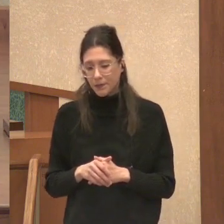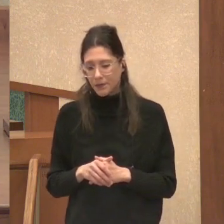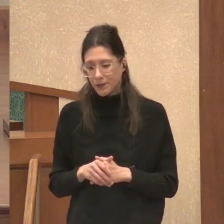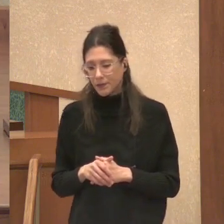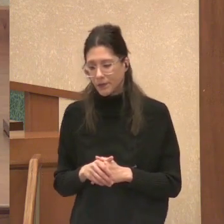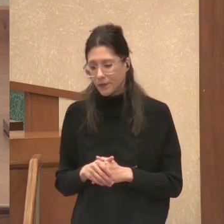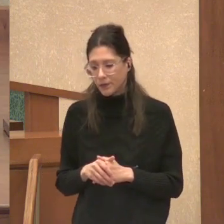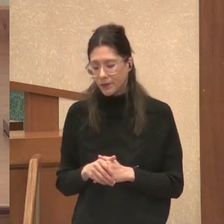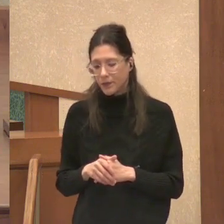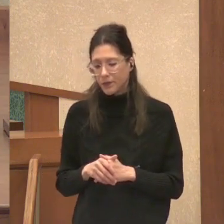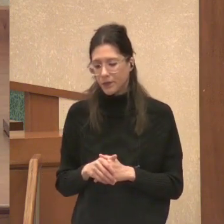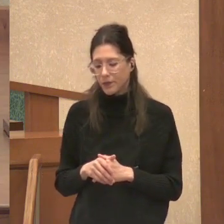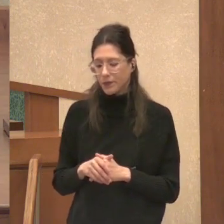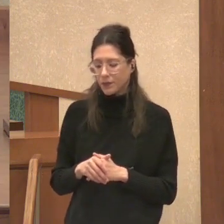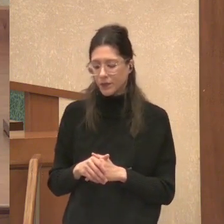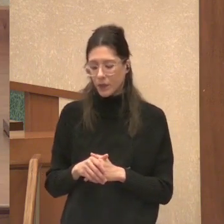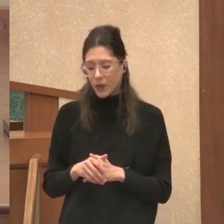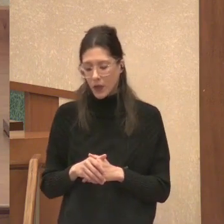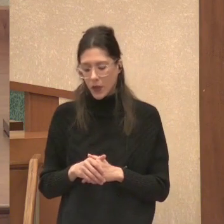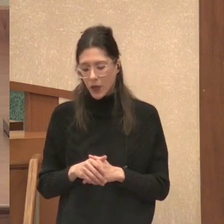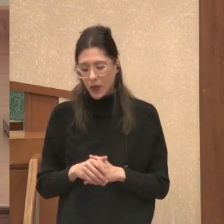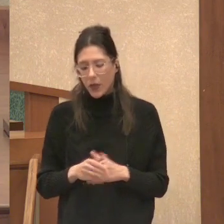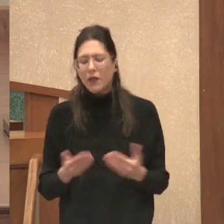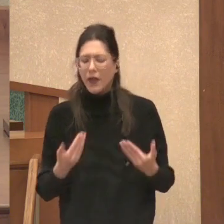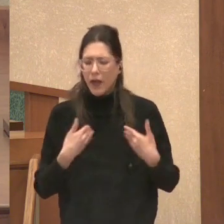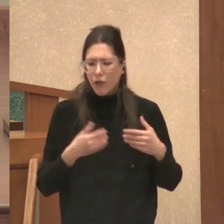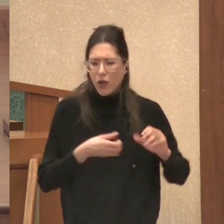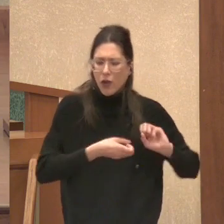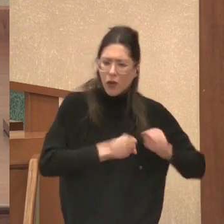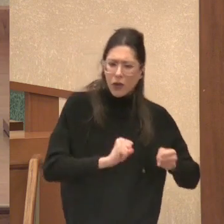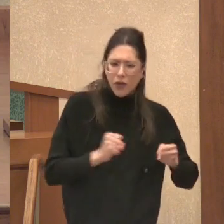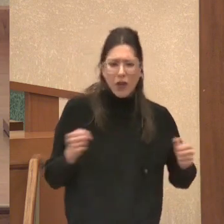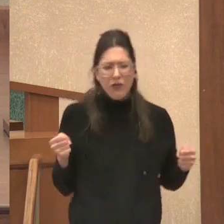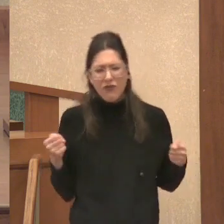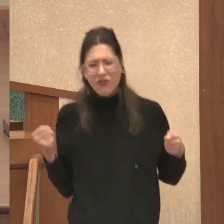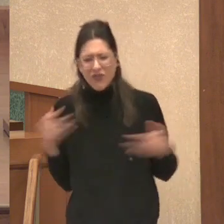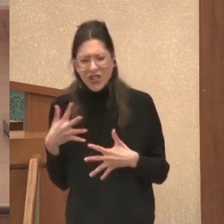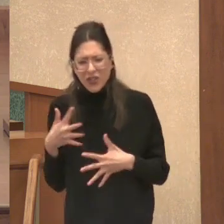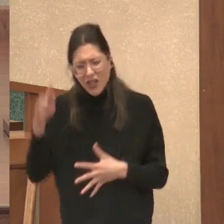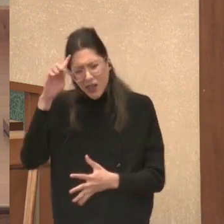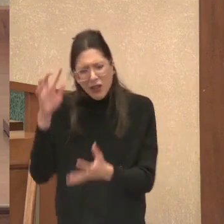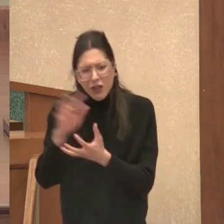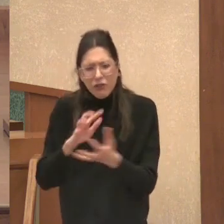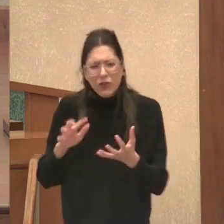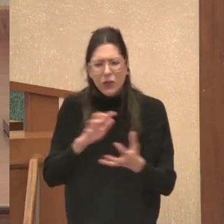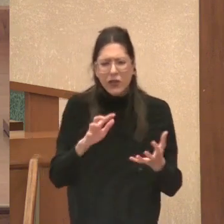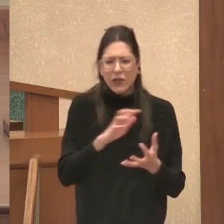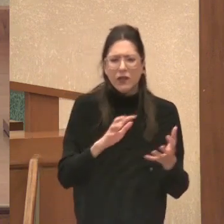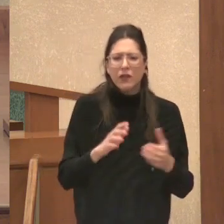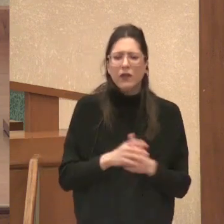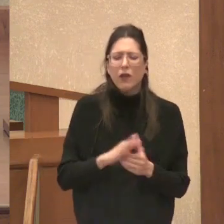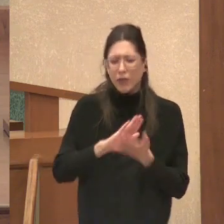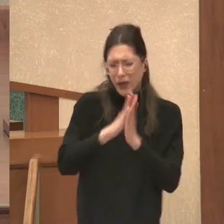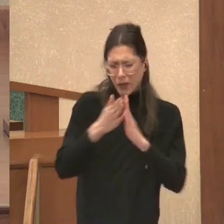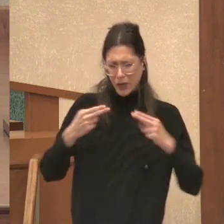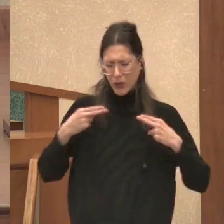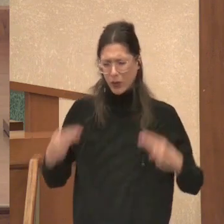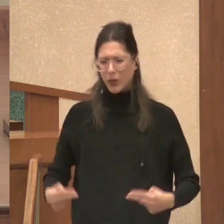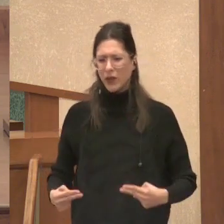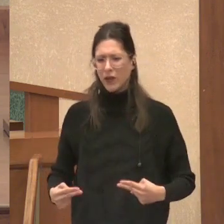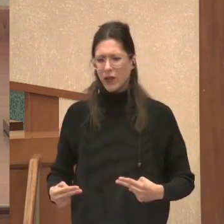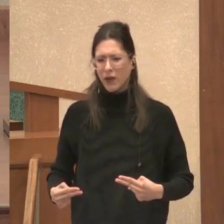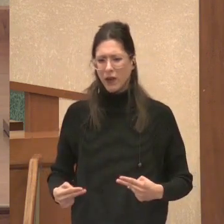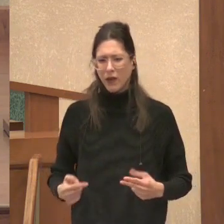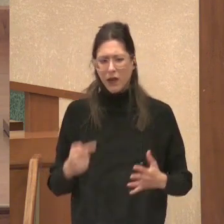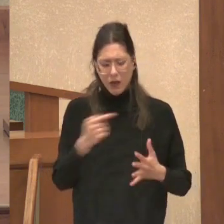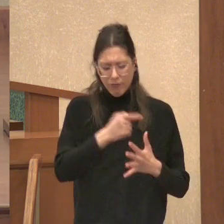the imperfections, hurts, fears, and confusion of being human. All this